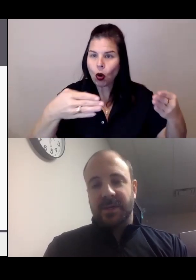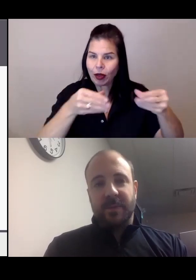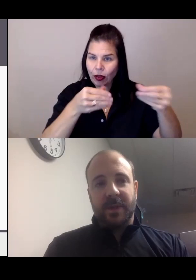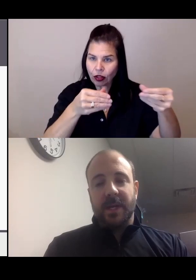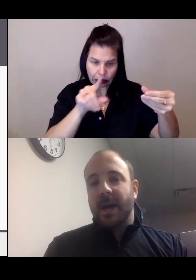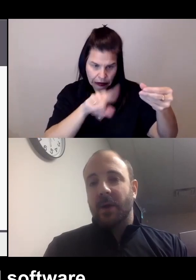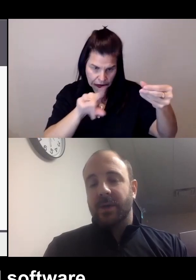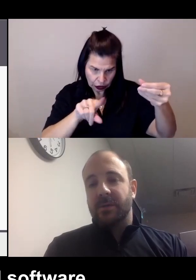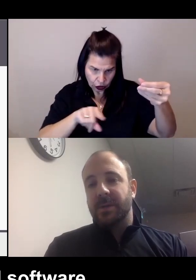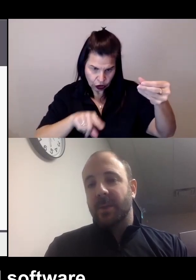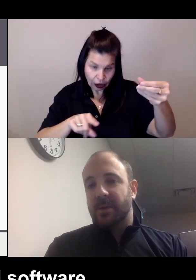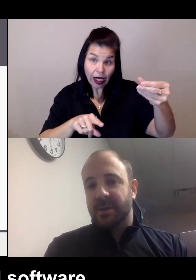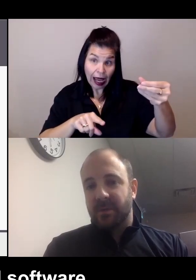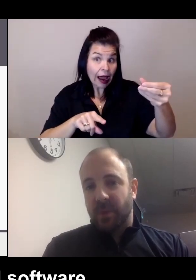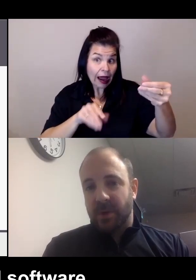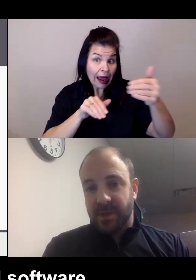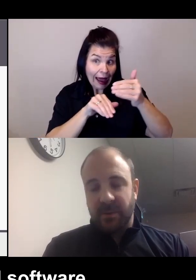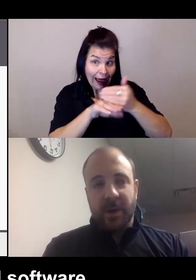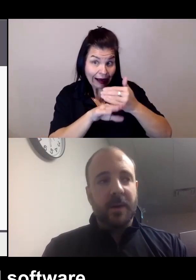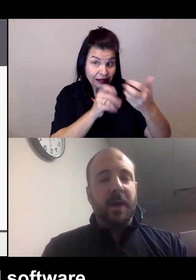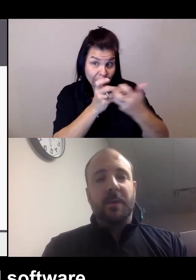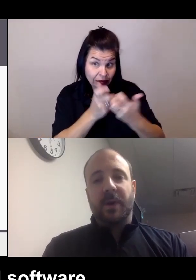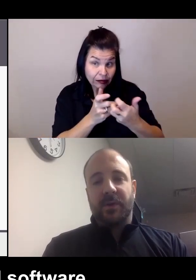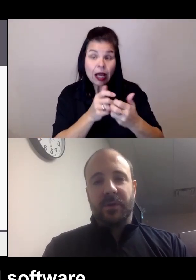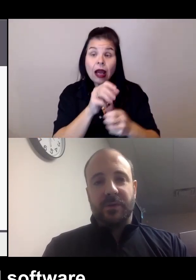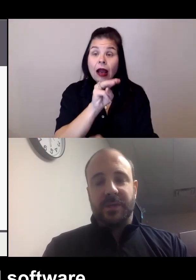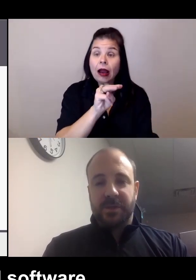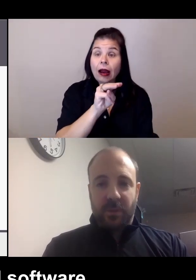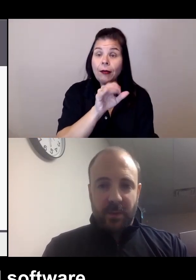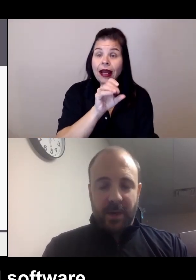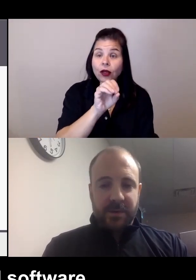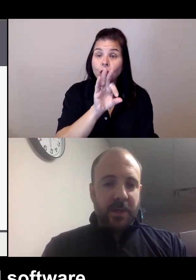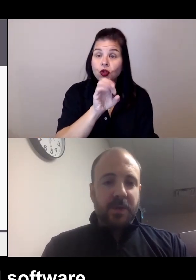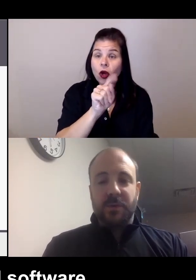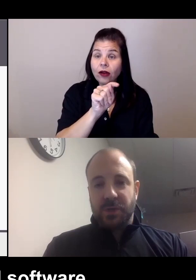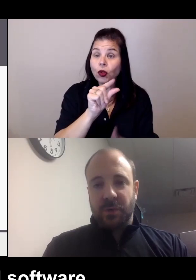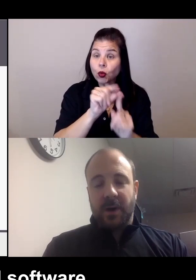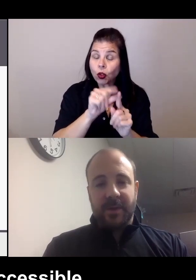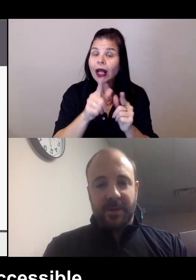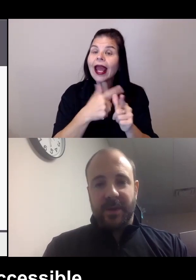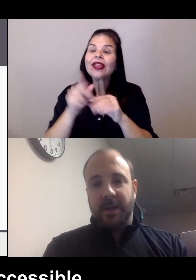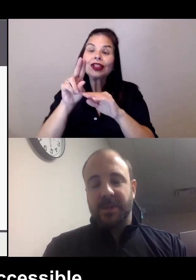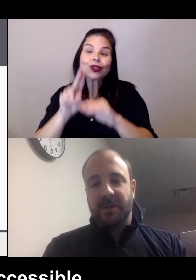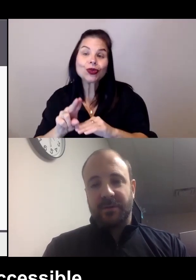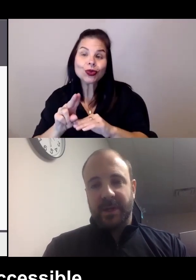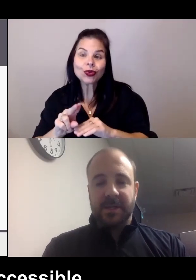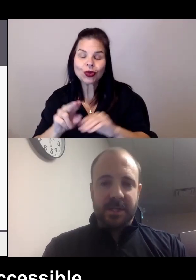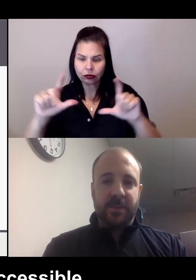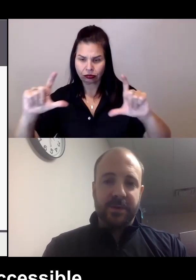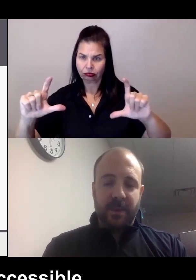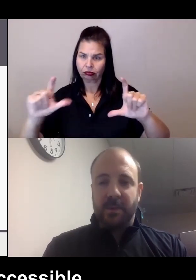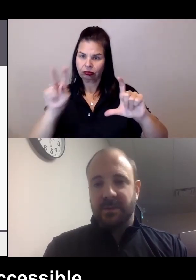for accessibility, not only using Microsoft Word software, but also using screen readers to ensure that the documents are